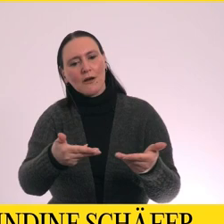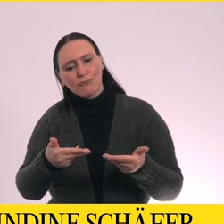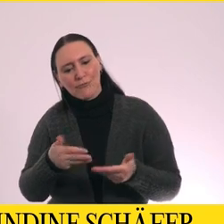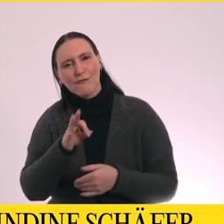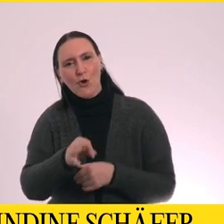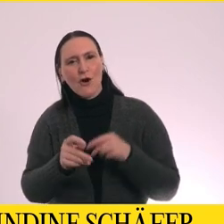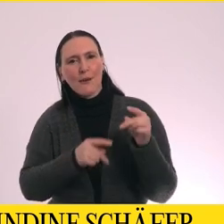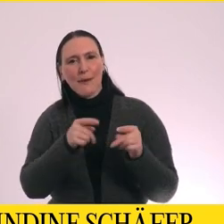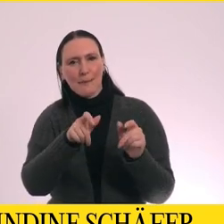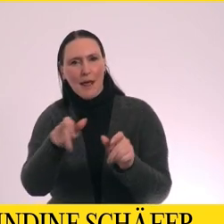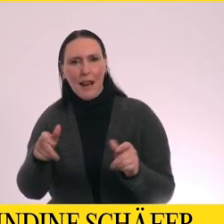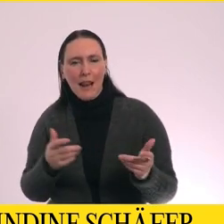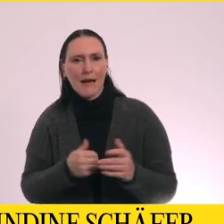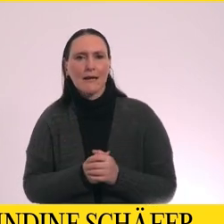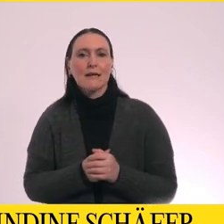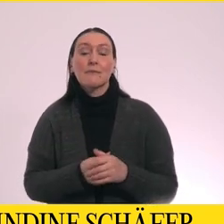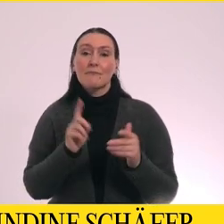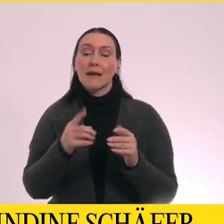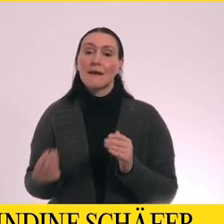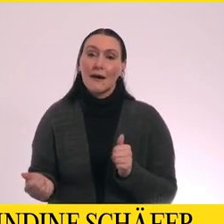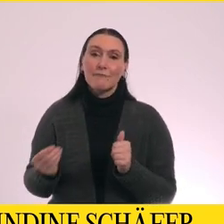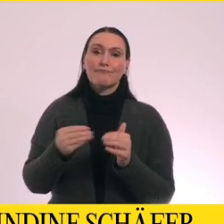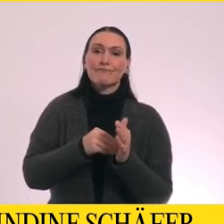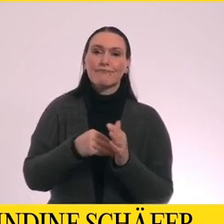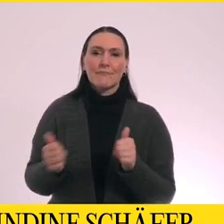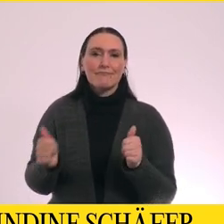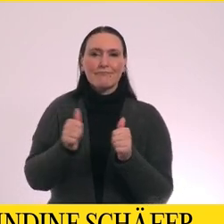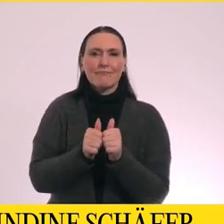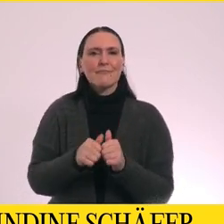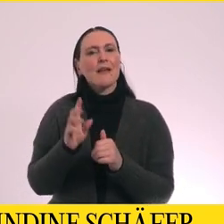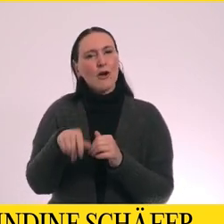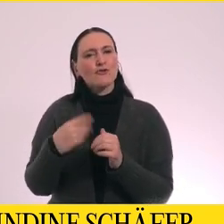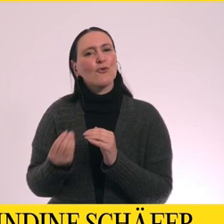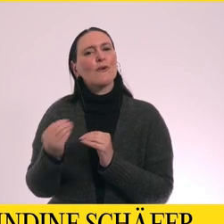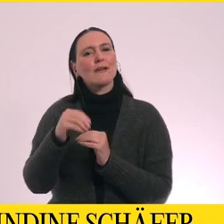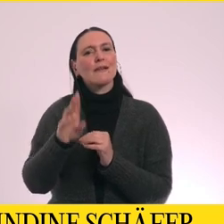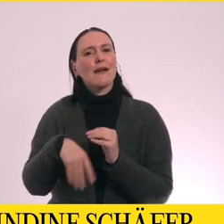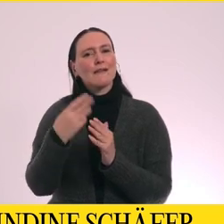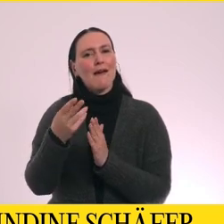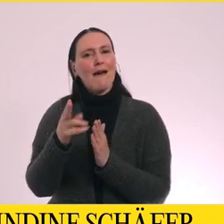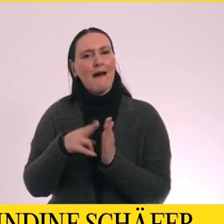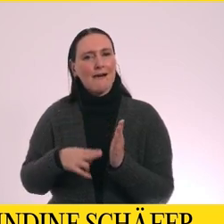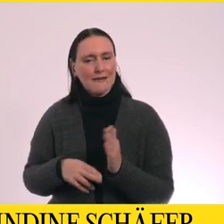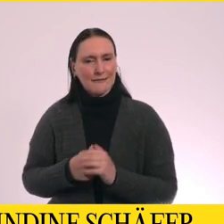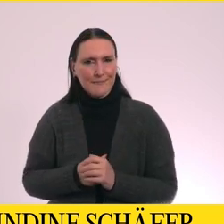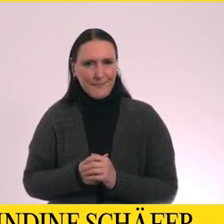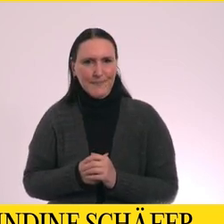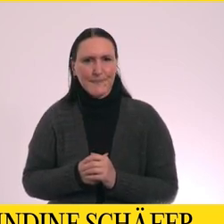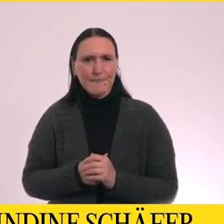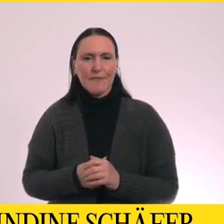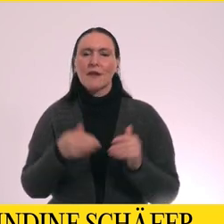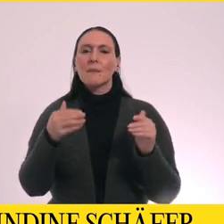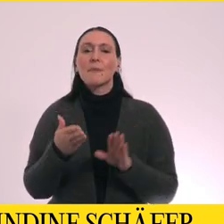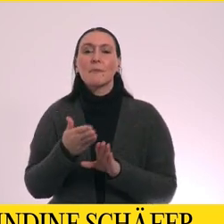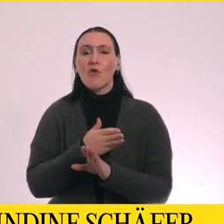convened by art. And before the panel introduce themselves, I have some practical information. So you can